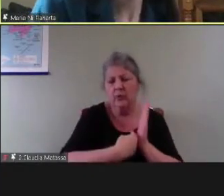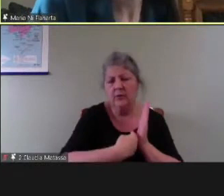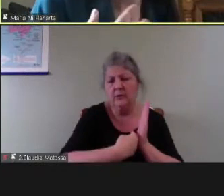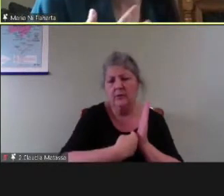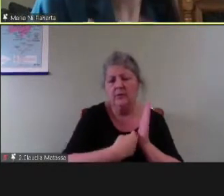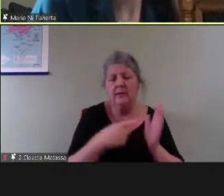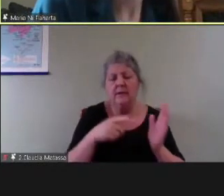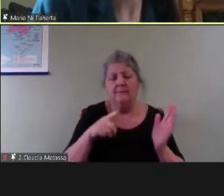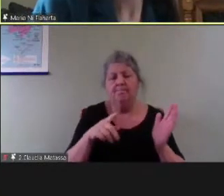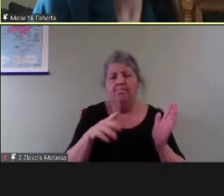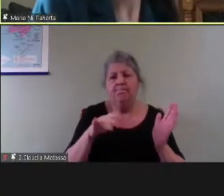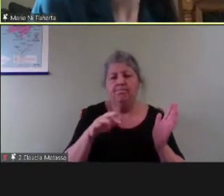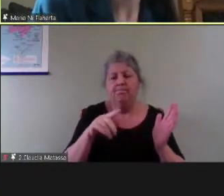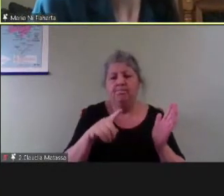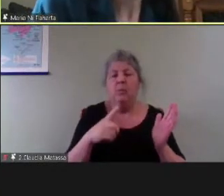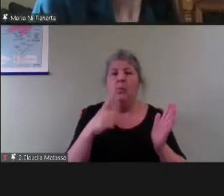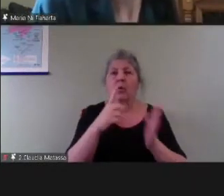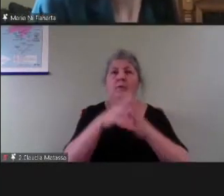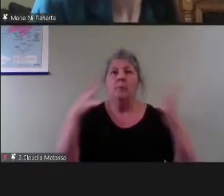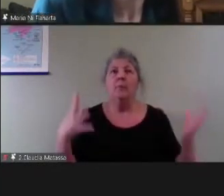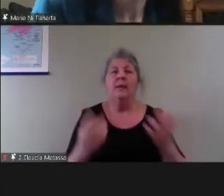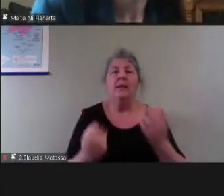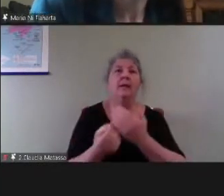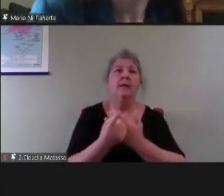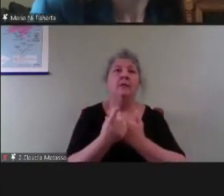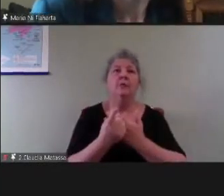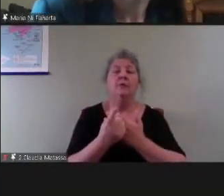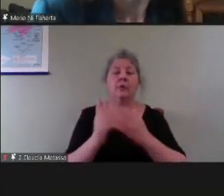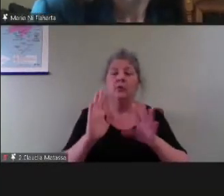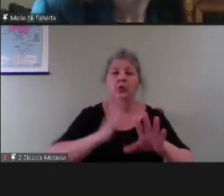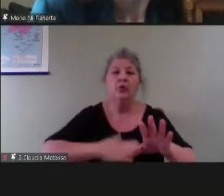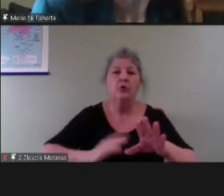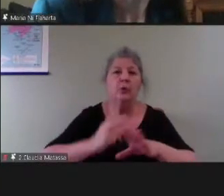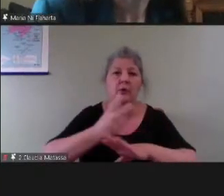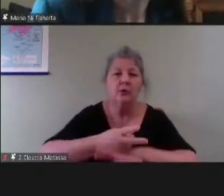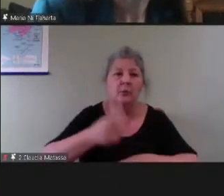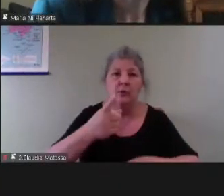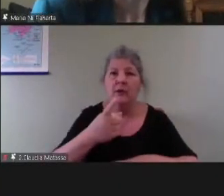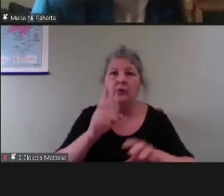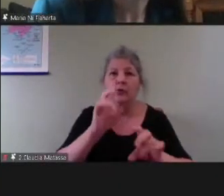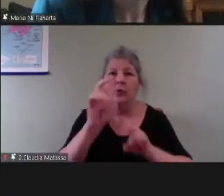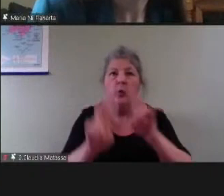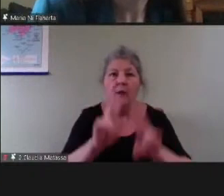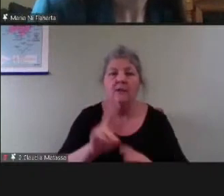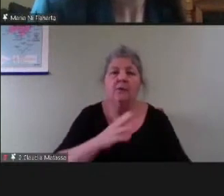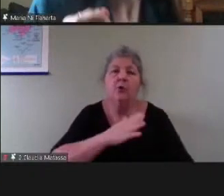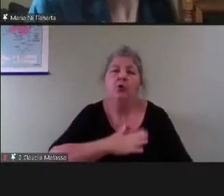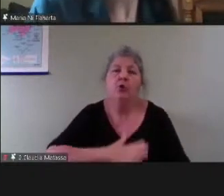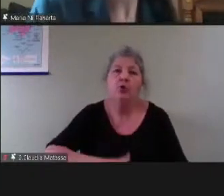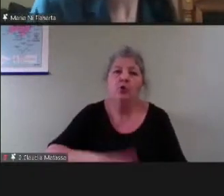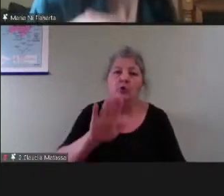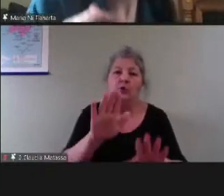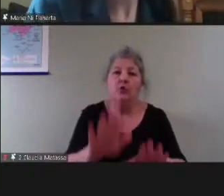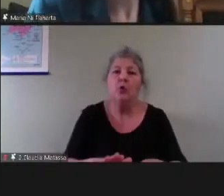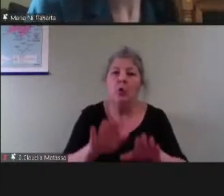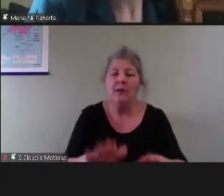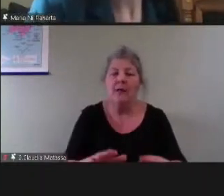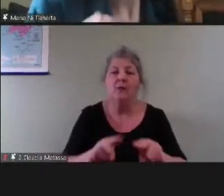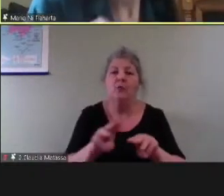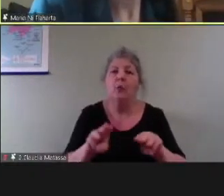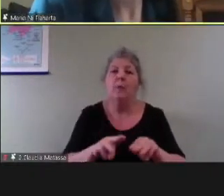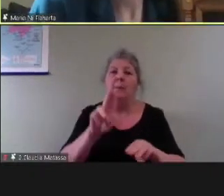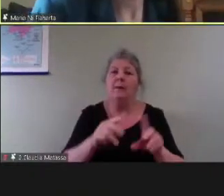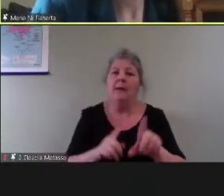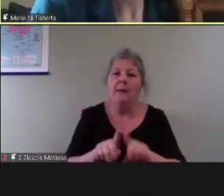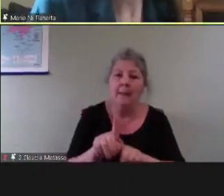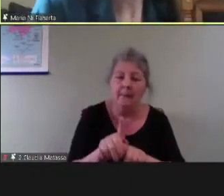is that one of the big issues with prison. Just interrupt you, and there's a request if you could just slow down so that people can keep up.